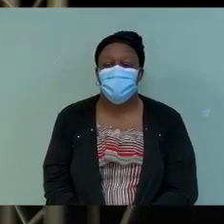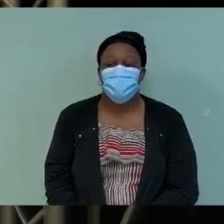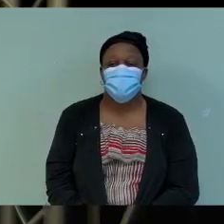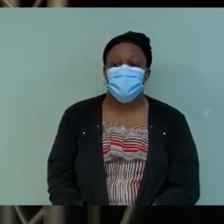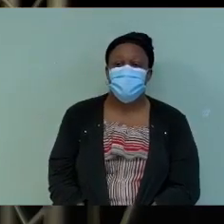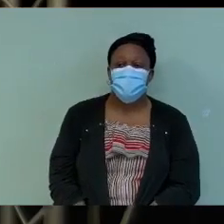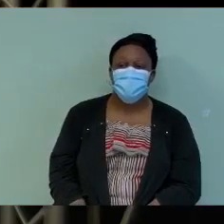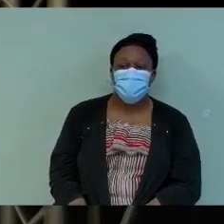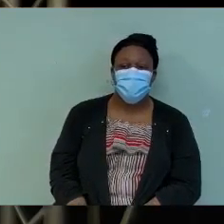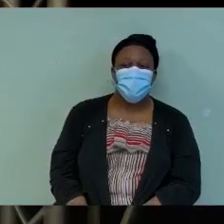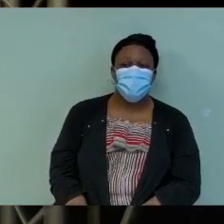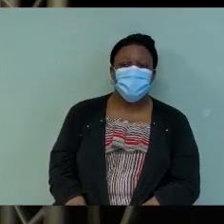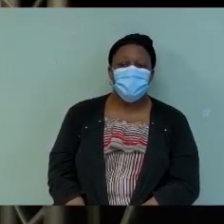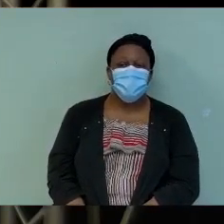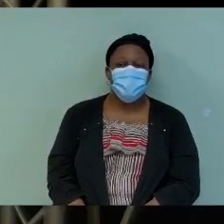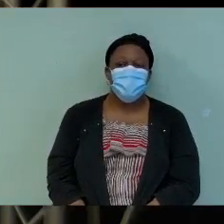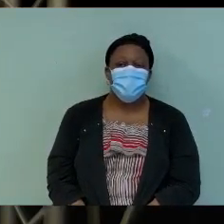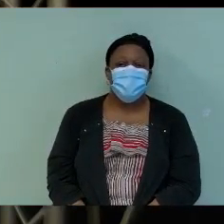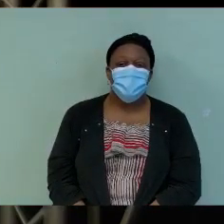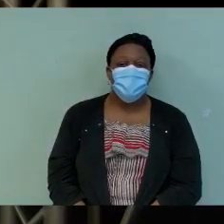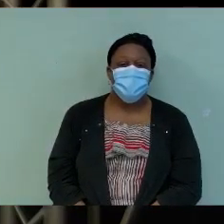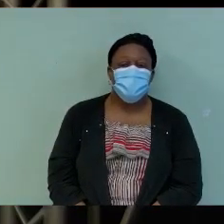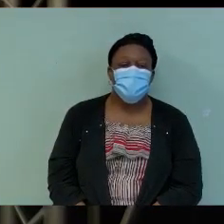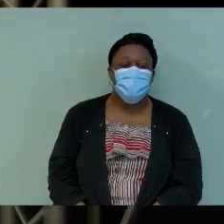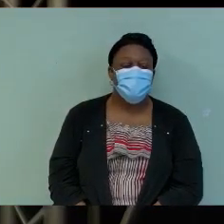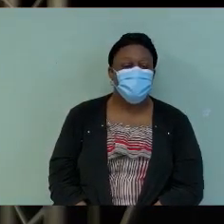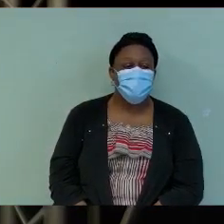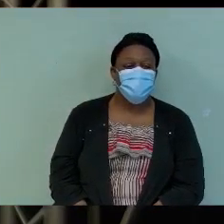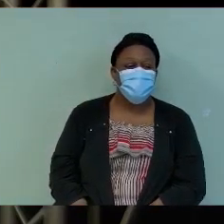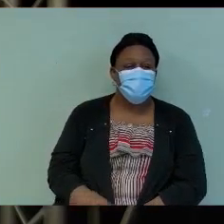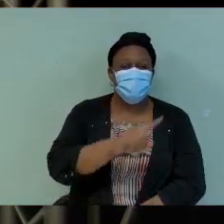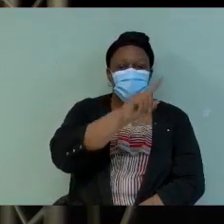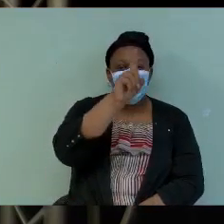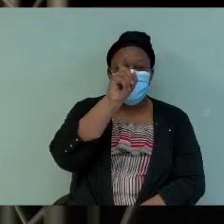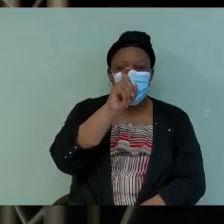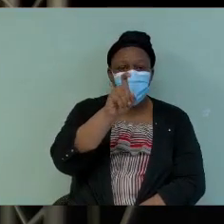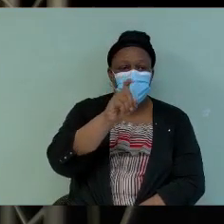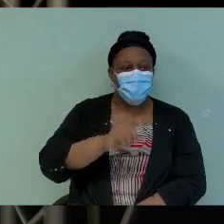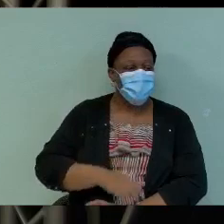Thank you, Dr. Wilkinson. This question has to do with